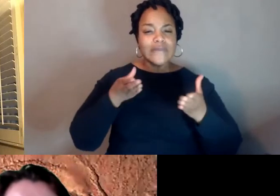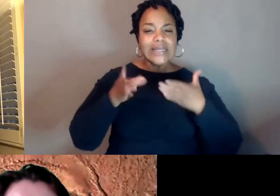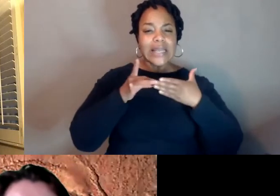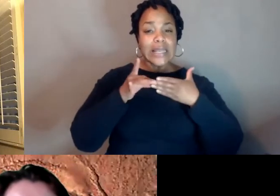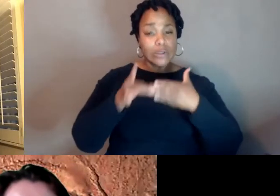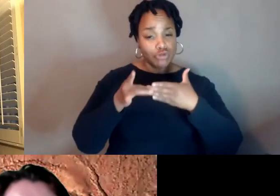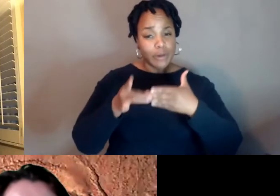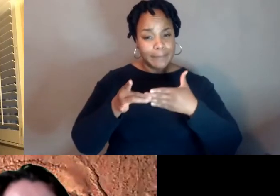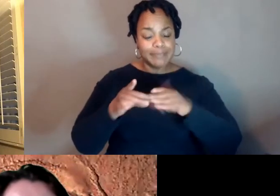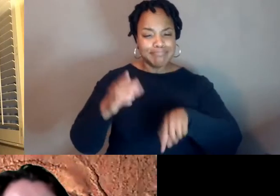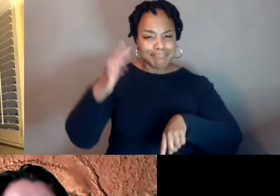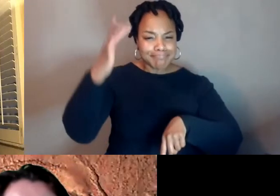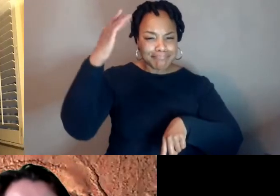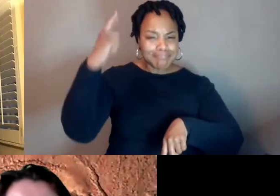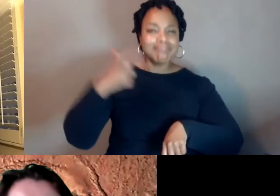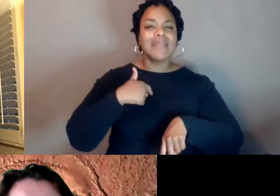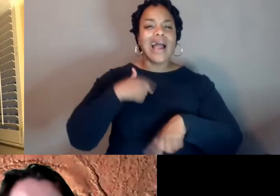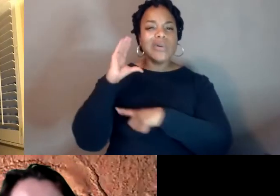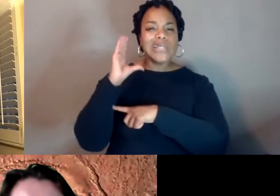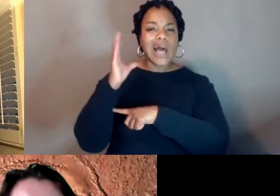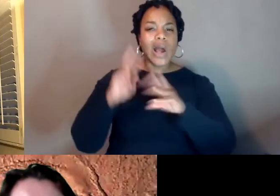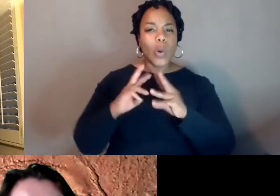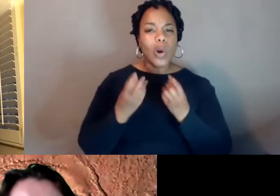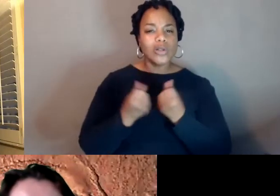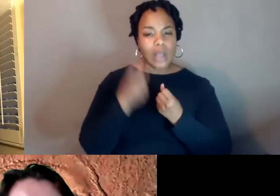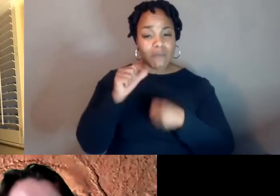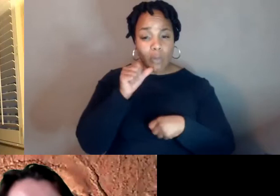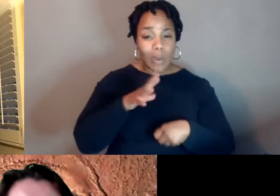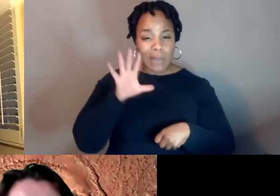women across the country. And